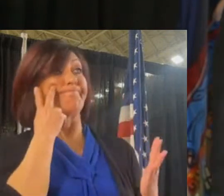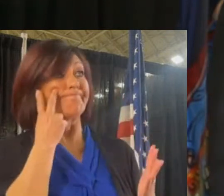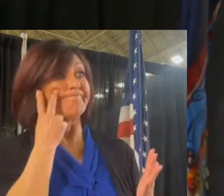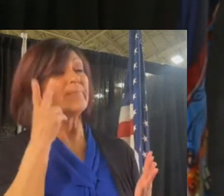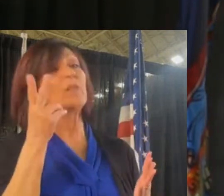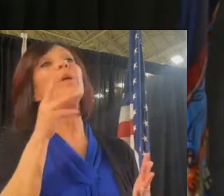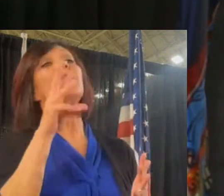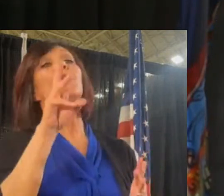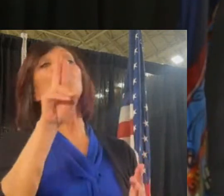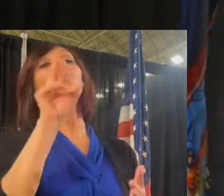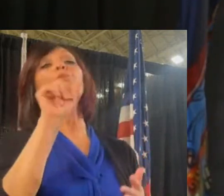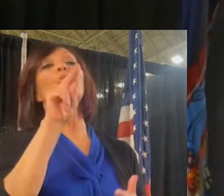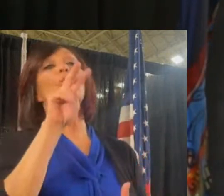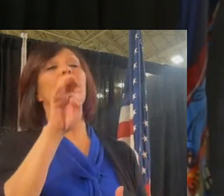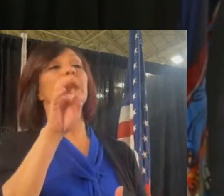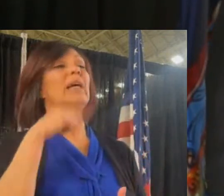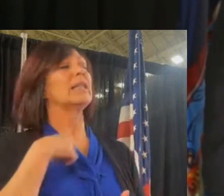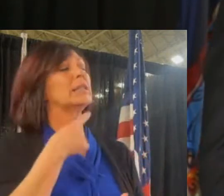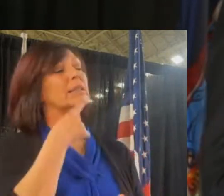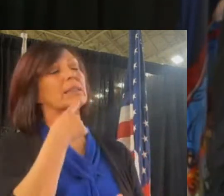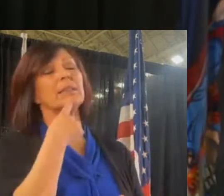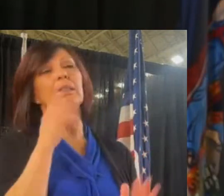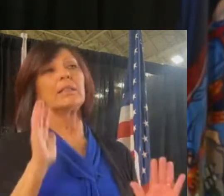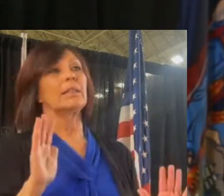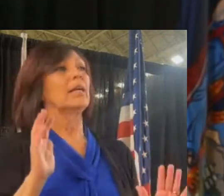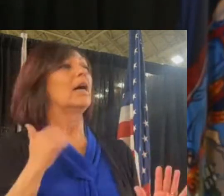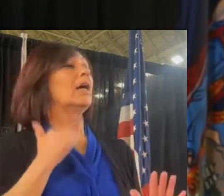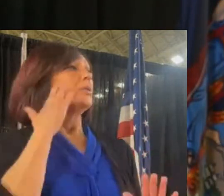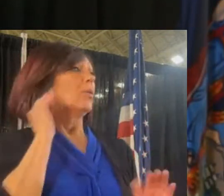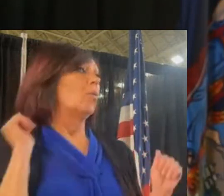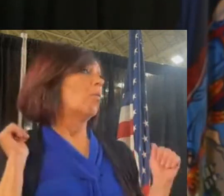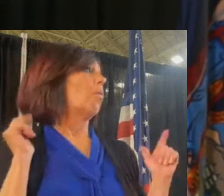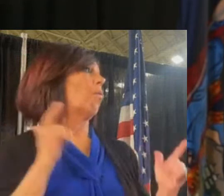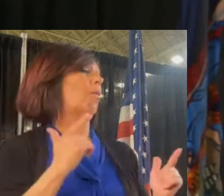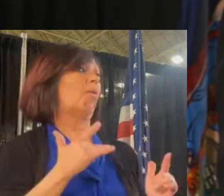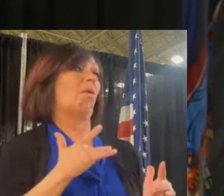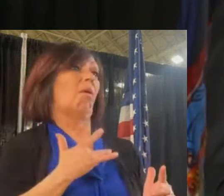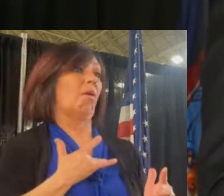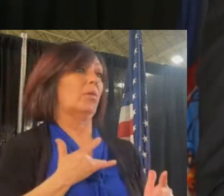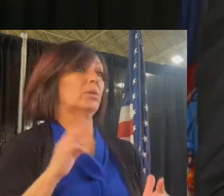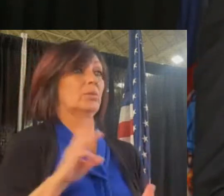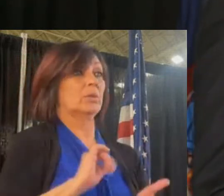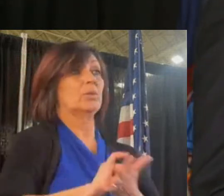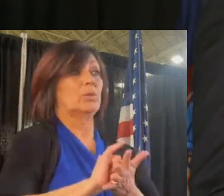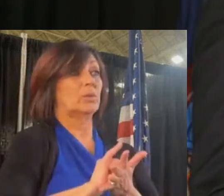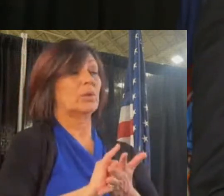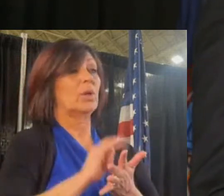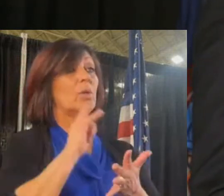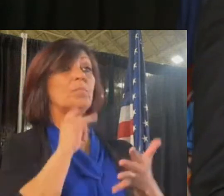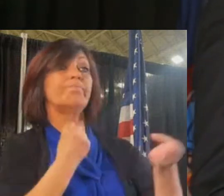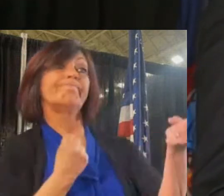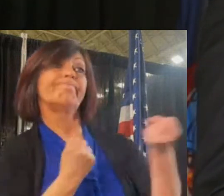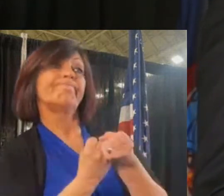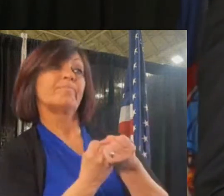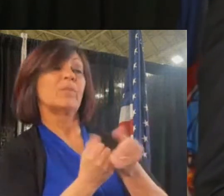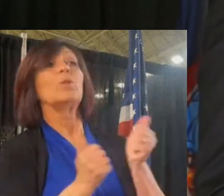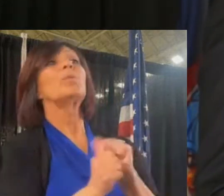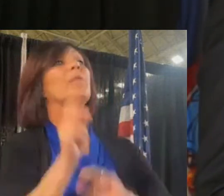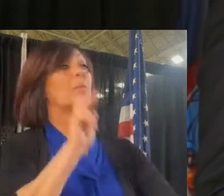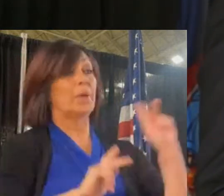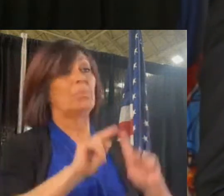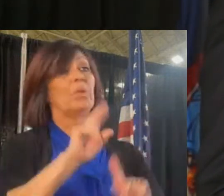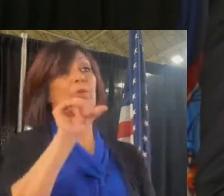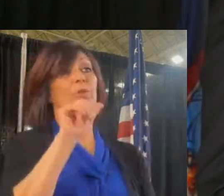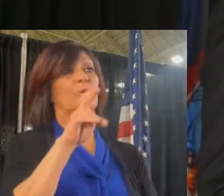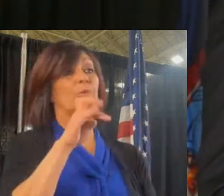Ukraine. I can say from the bottom of my heart, and I know all hearts of Western New Yorkers, we stand with the people of Ukraine at